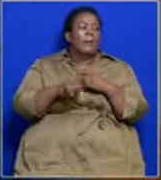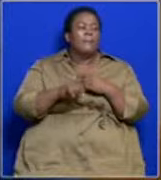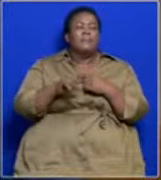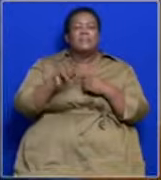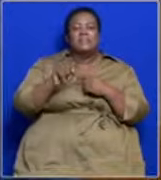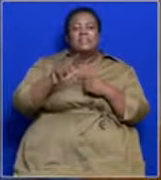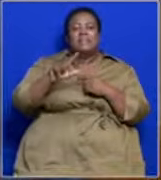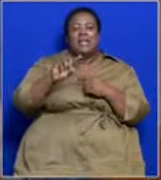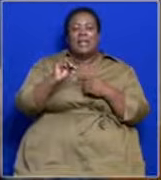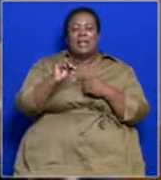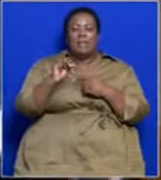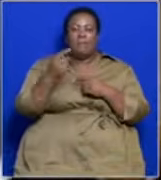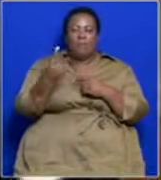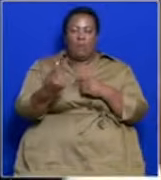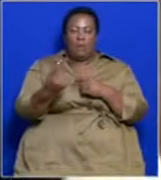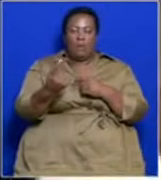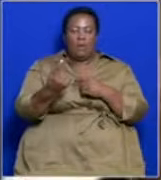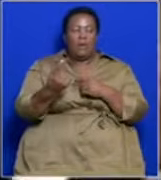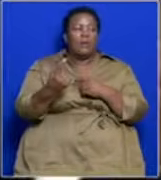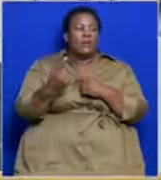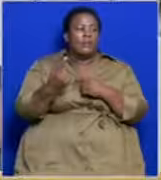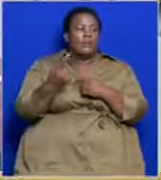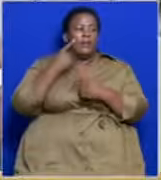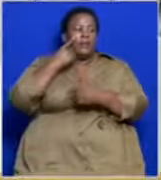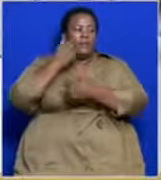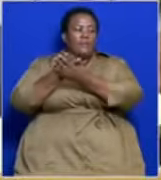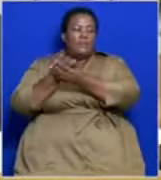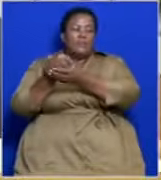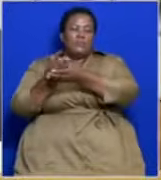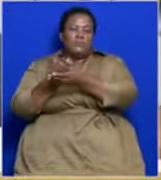and annexure TLM1 will start at page 1.